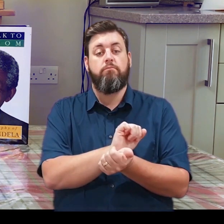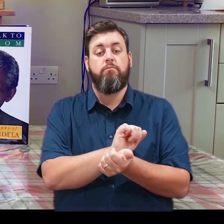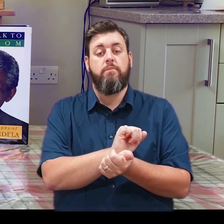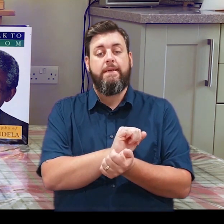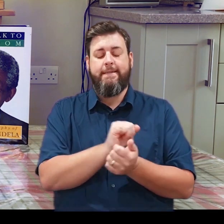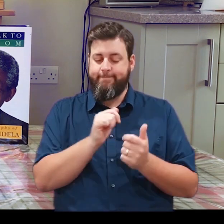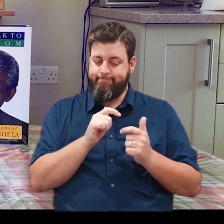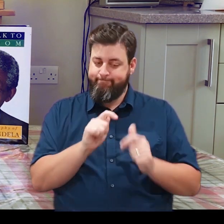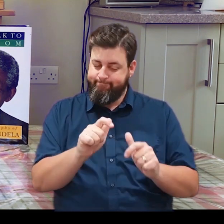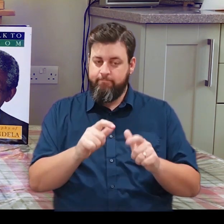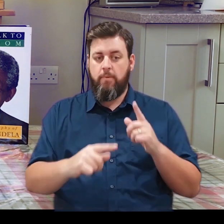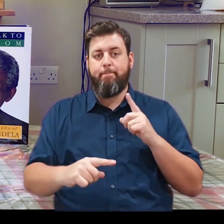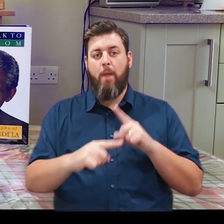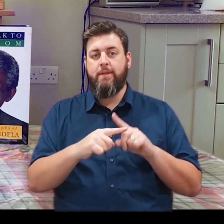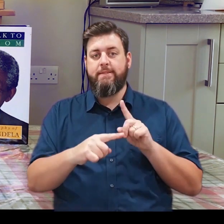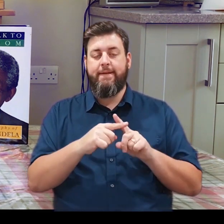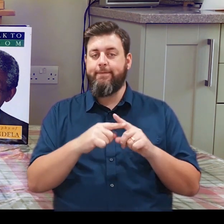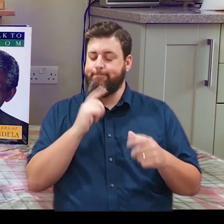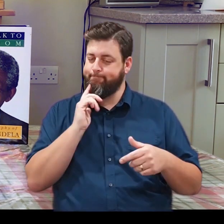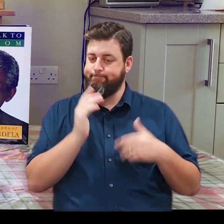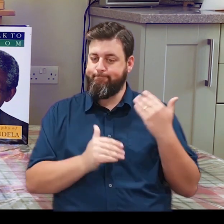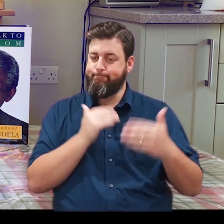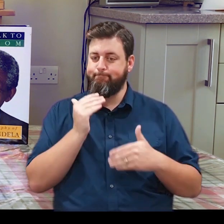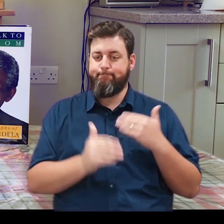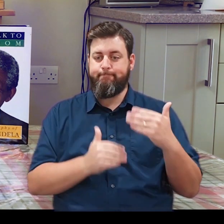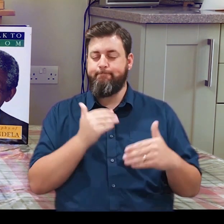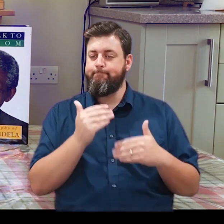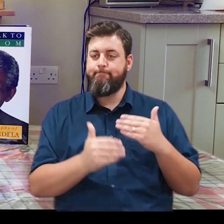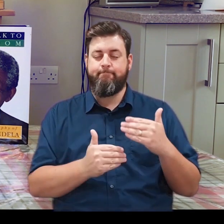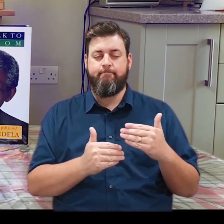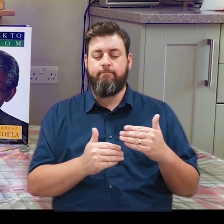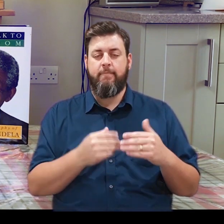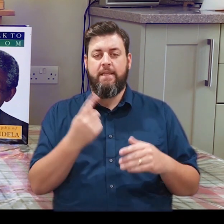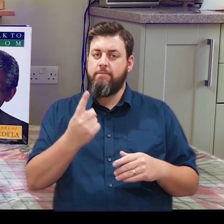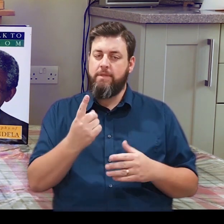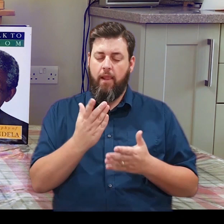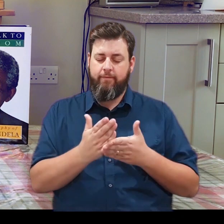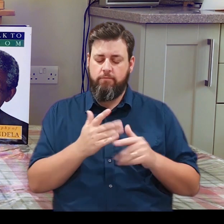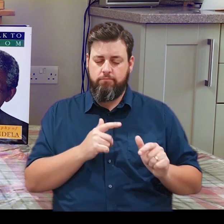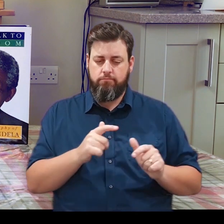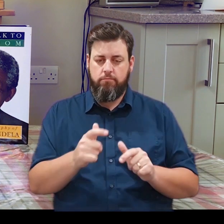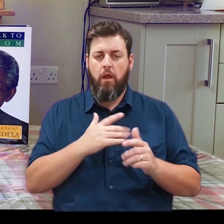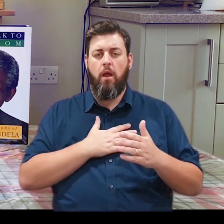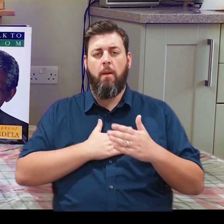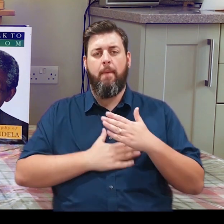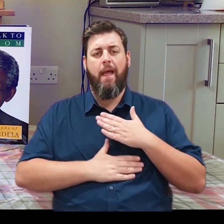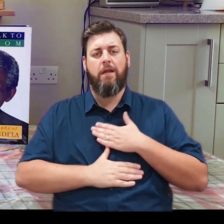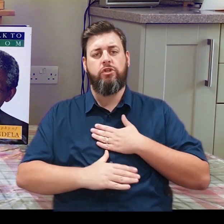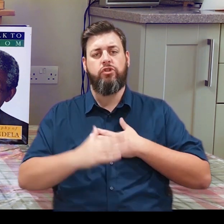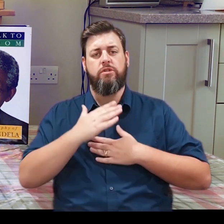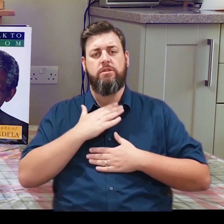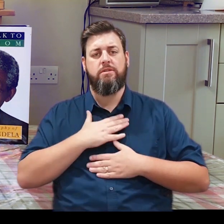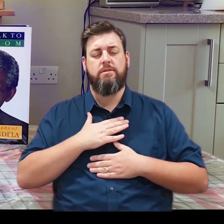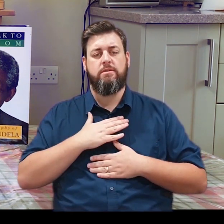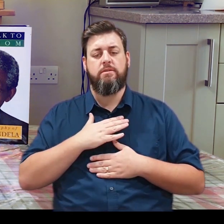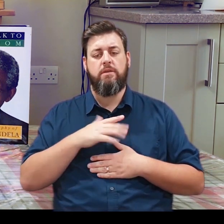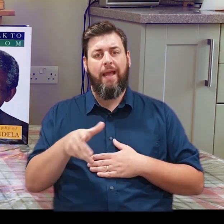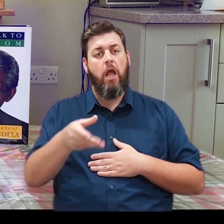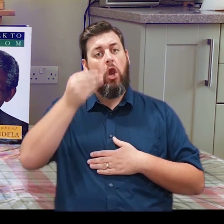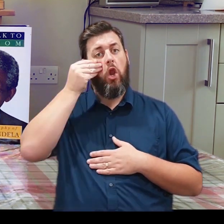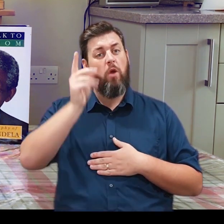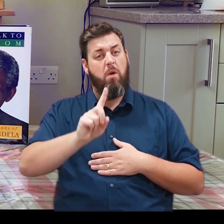positive. He was patient. He learnt not to